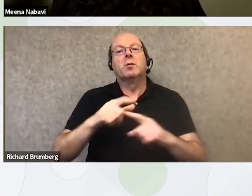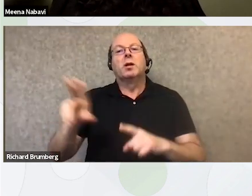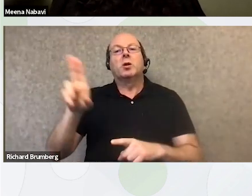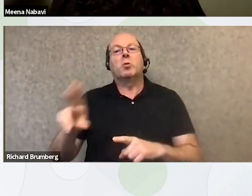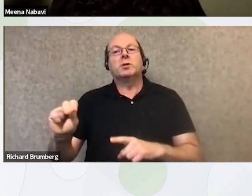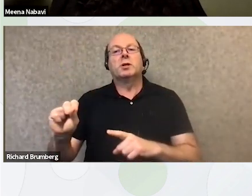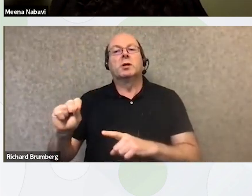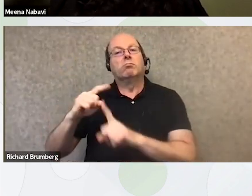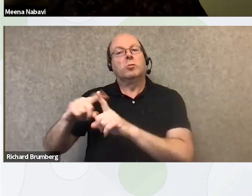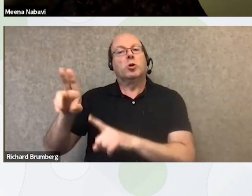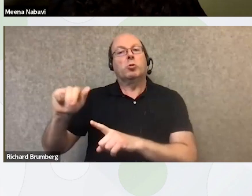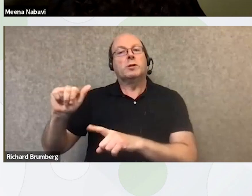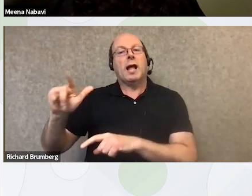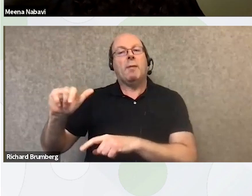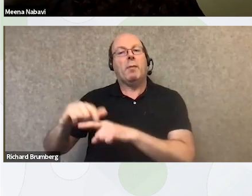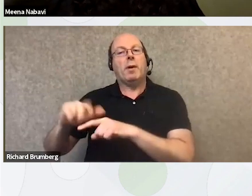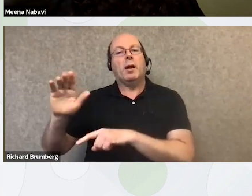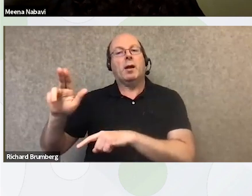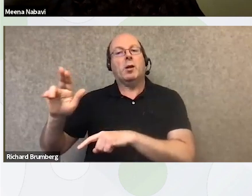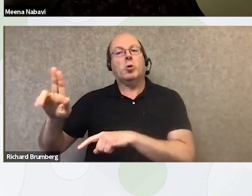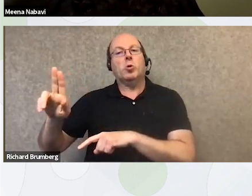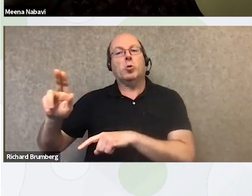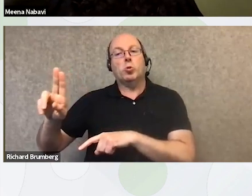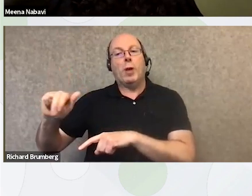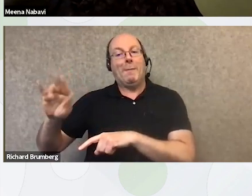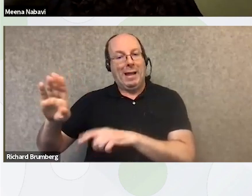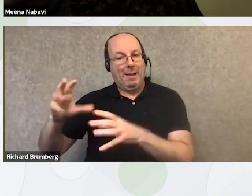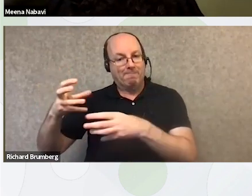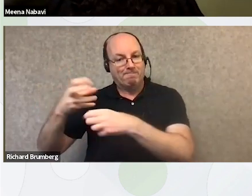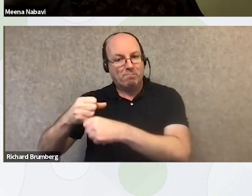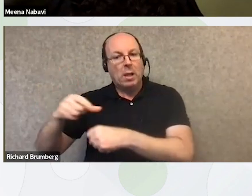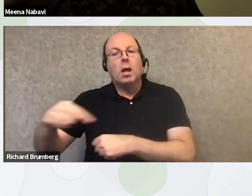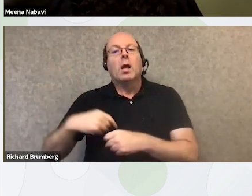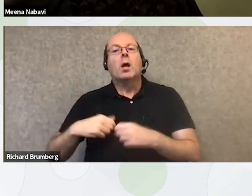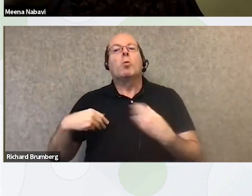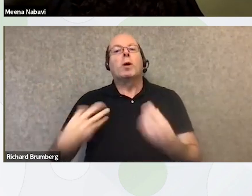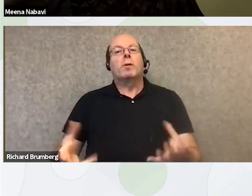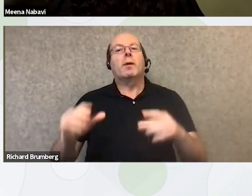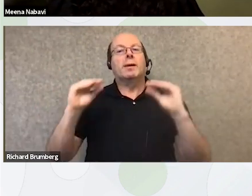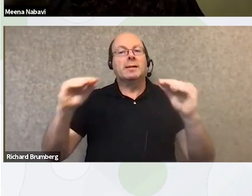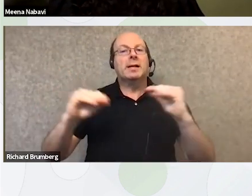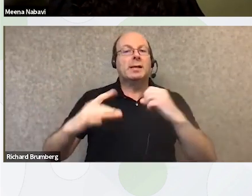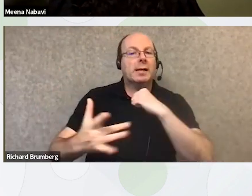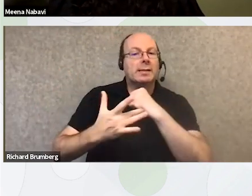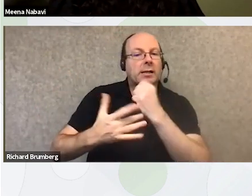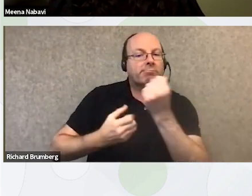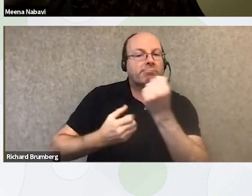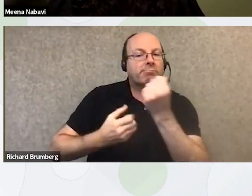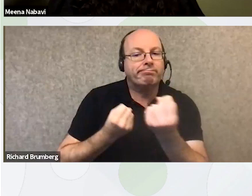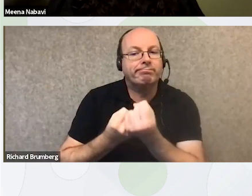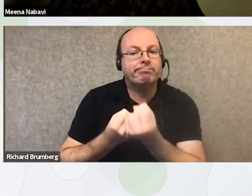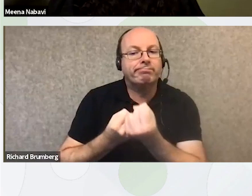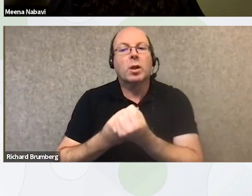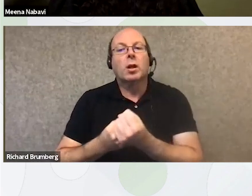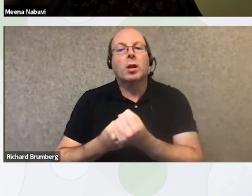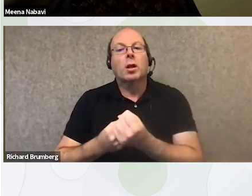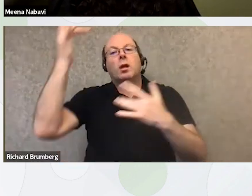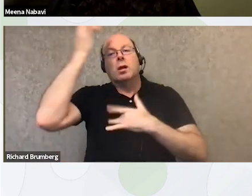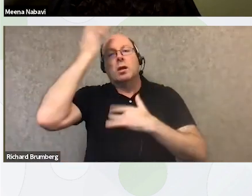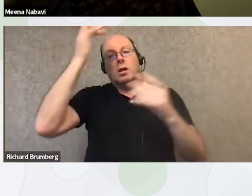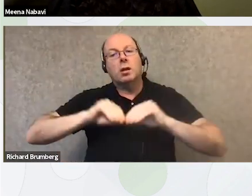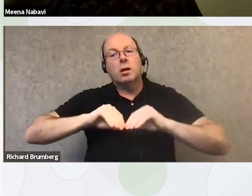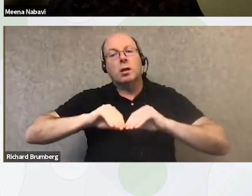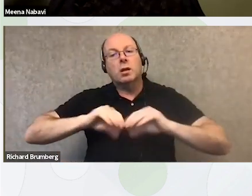at Birmingham. The ARC-IPC provides training and technical assistance to infection prevention and control and public